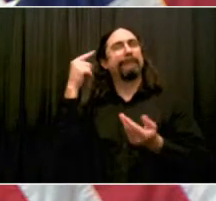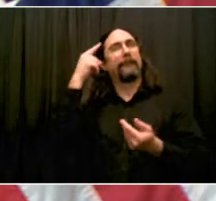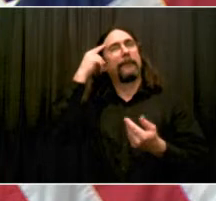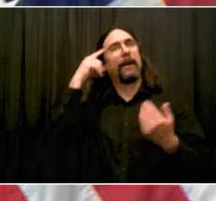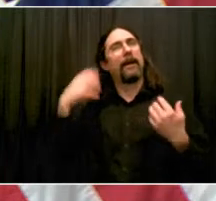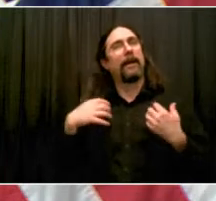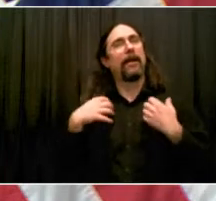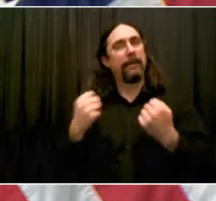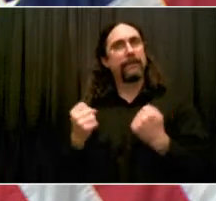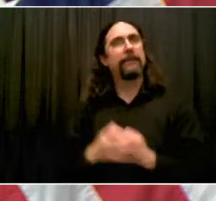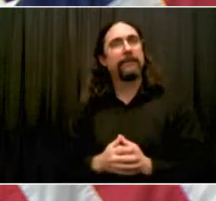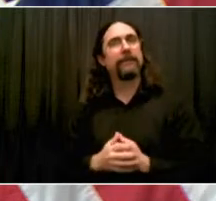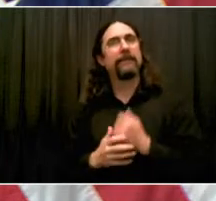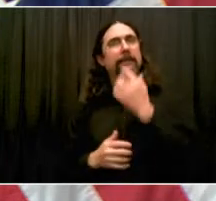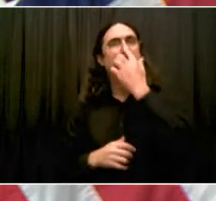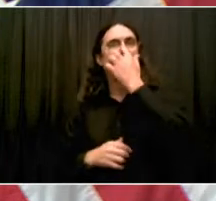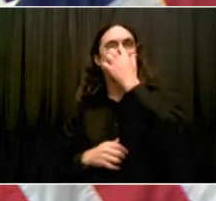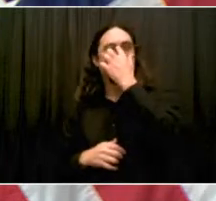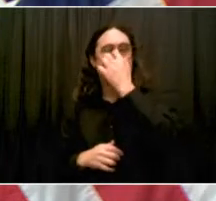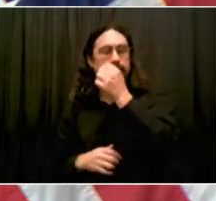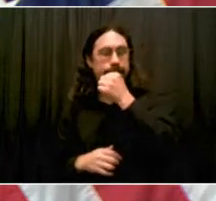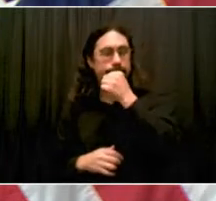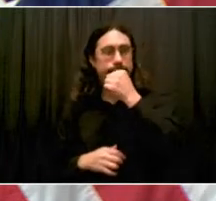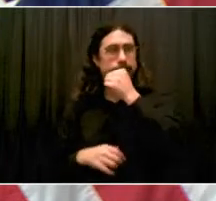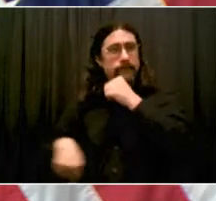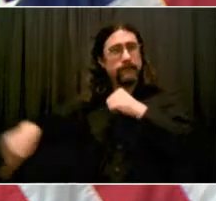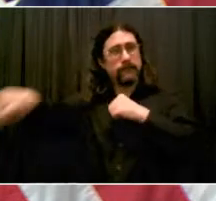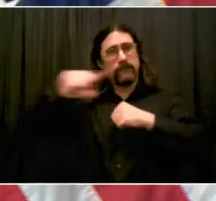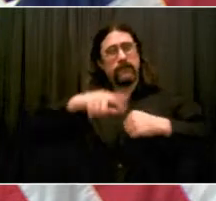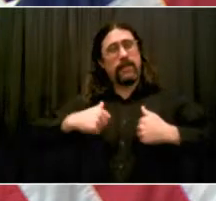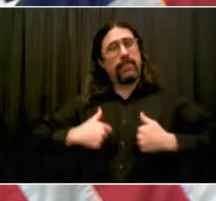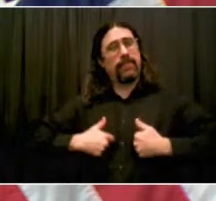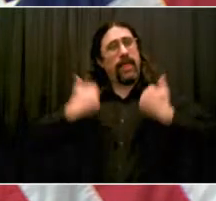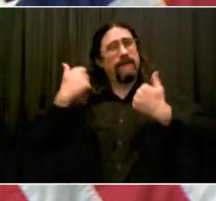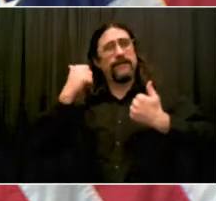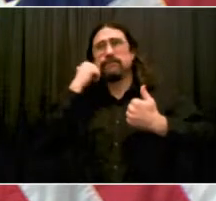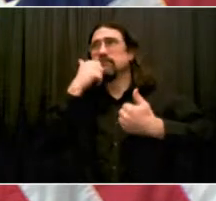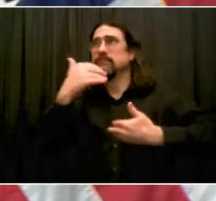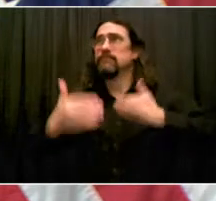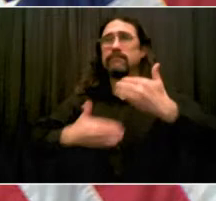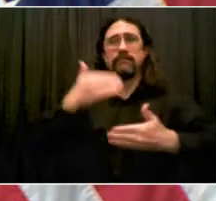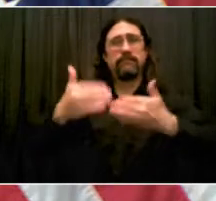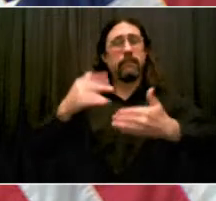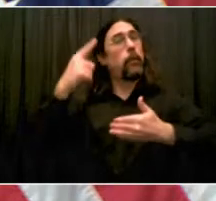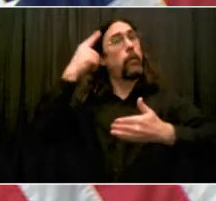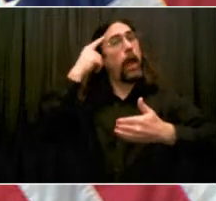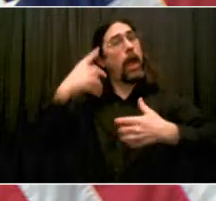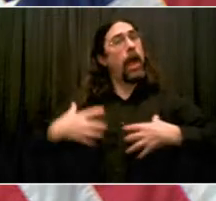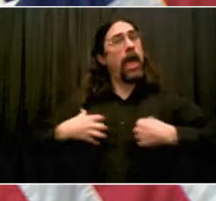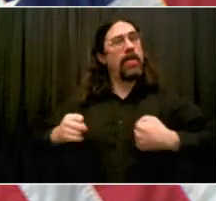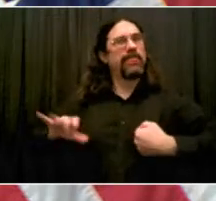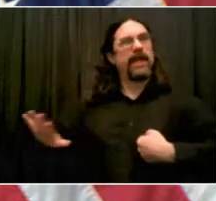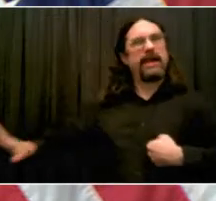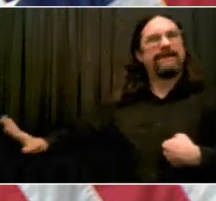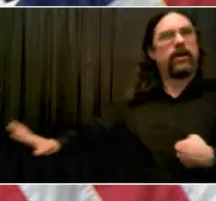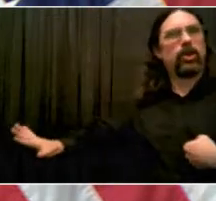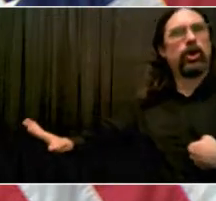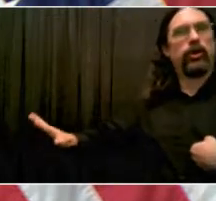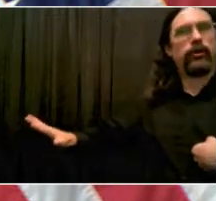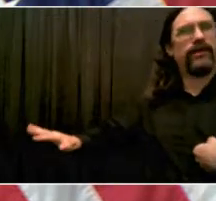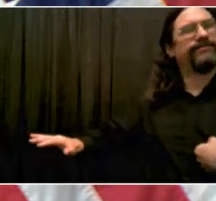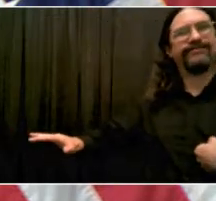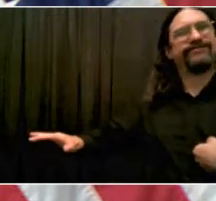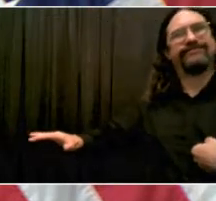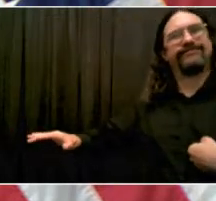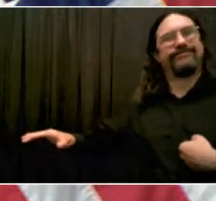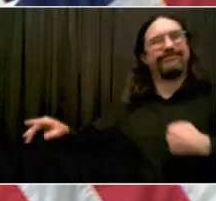too. Today is a promise to all New Yorkers. No matter who you are, no matter what